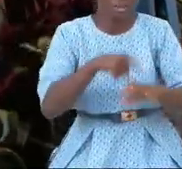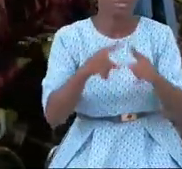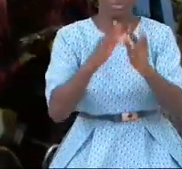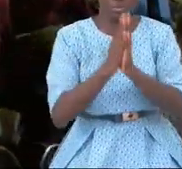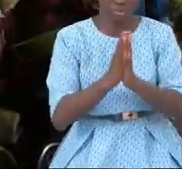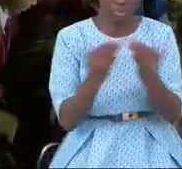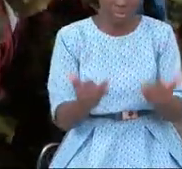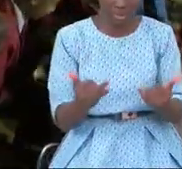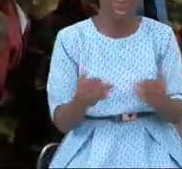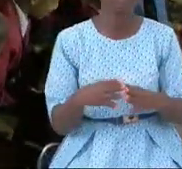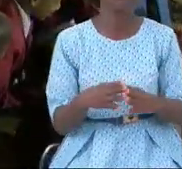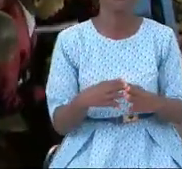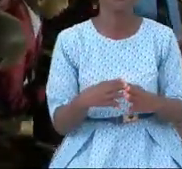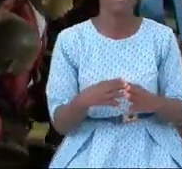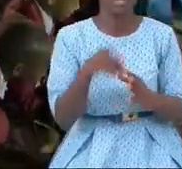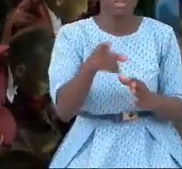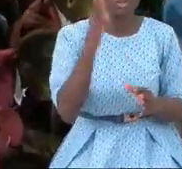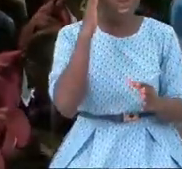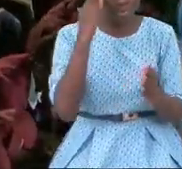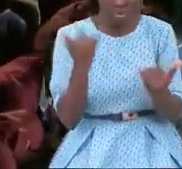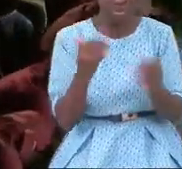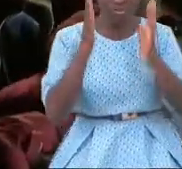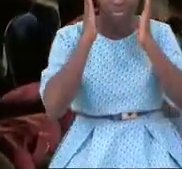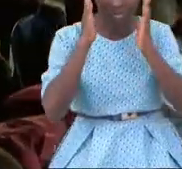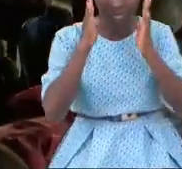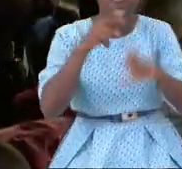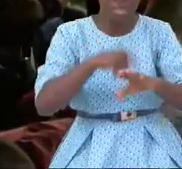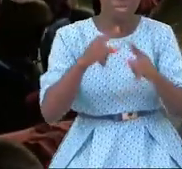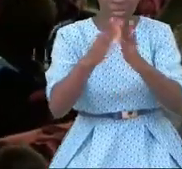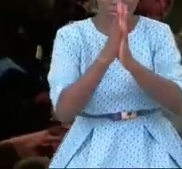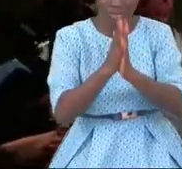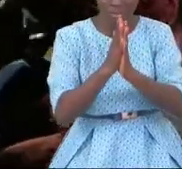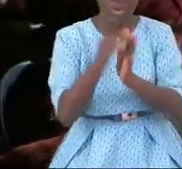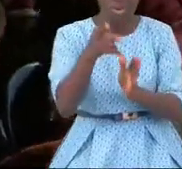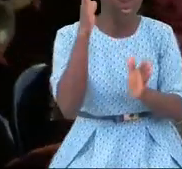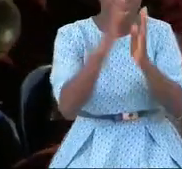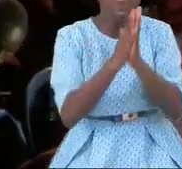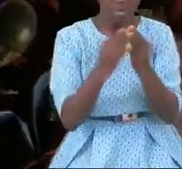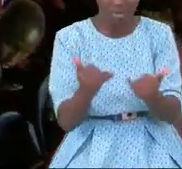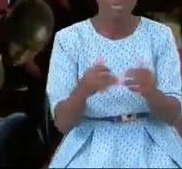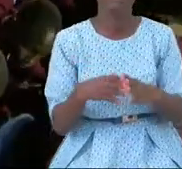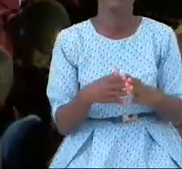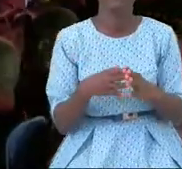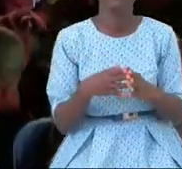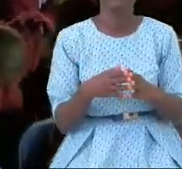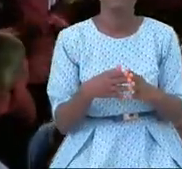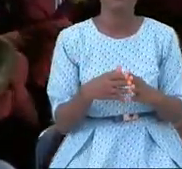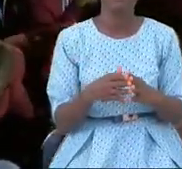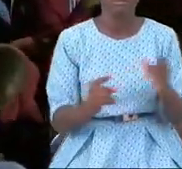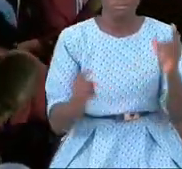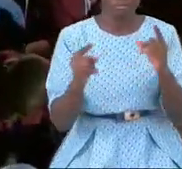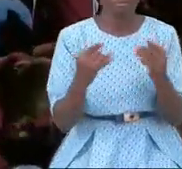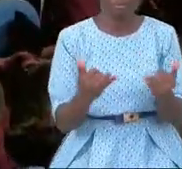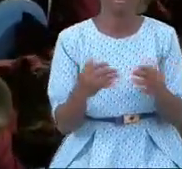do I say eyes closed? When you close your eyes, you're now all by yourself. You